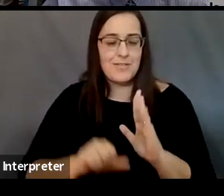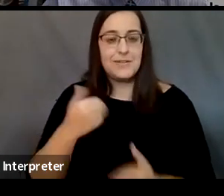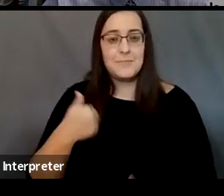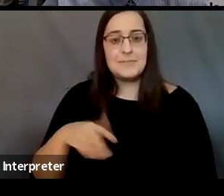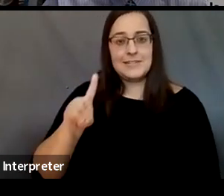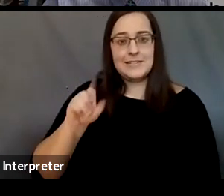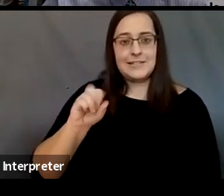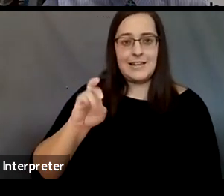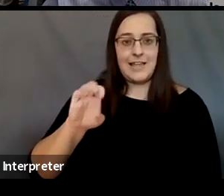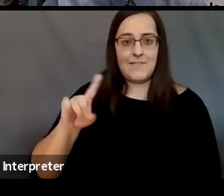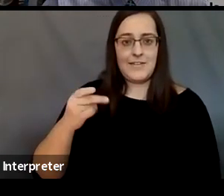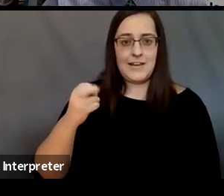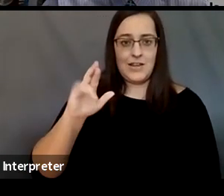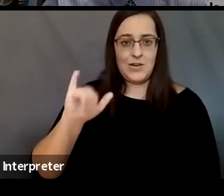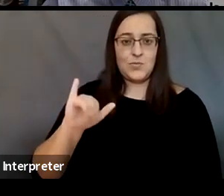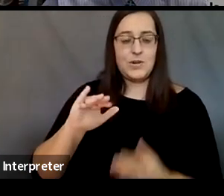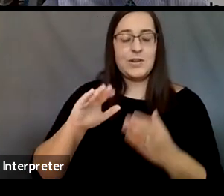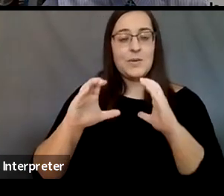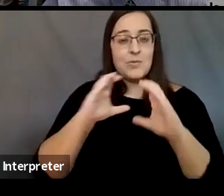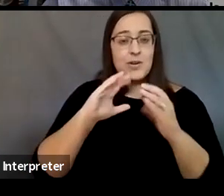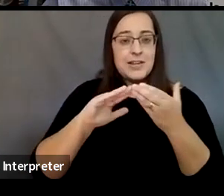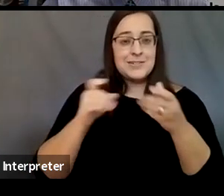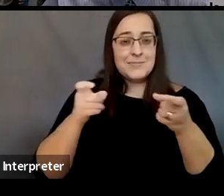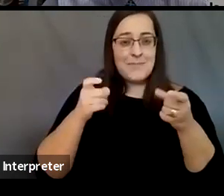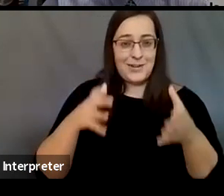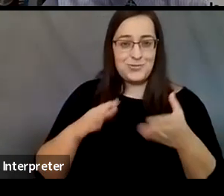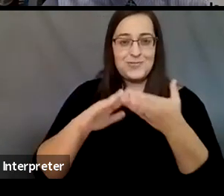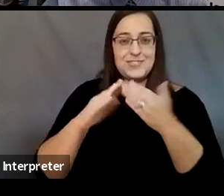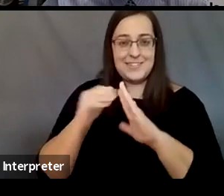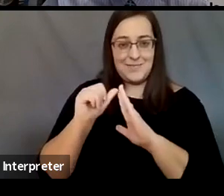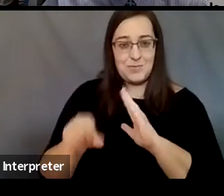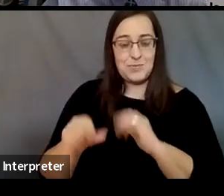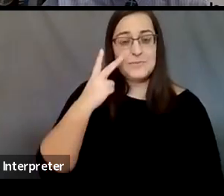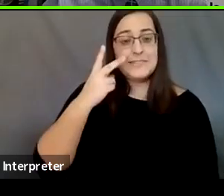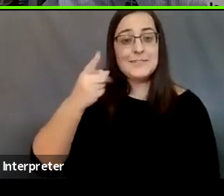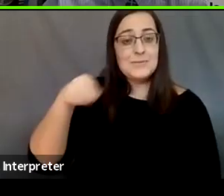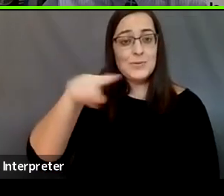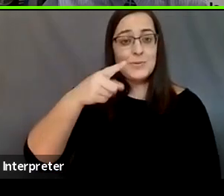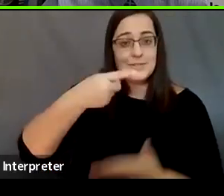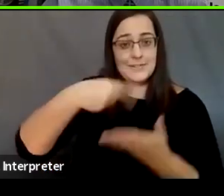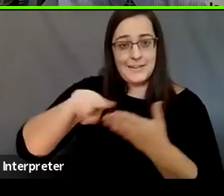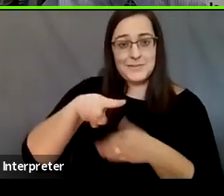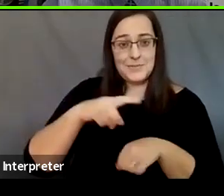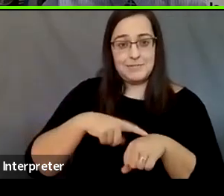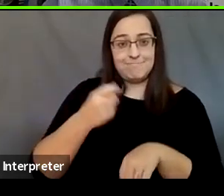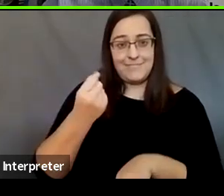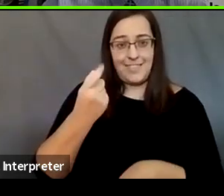the Communications Manager for the City of Amarillo, and we'll see everyone next week. Thank you. Thank you.